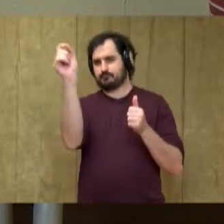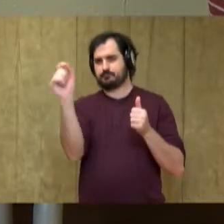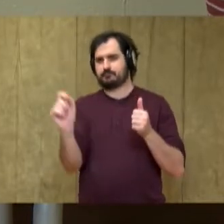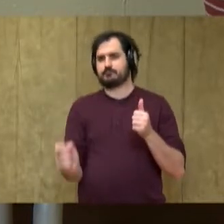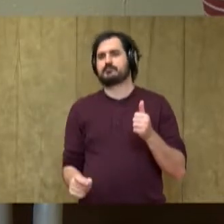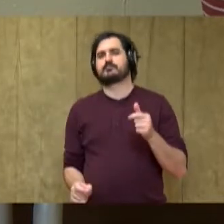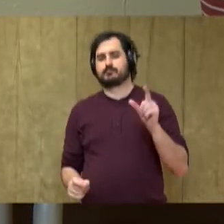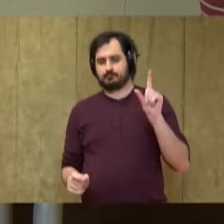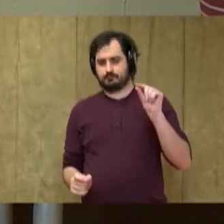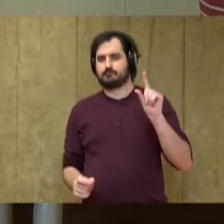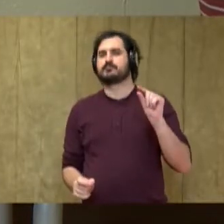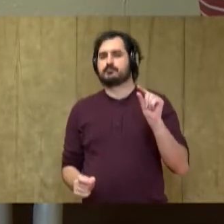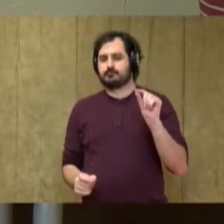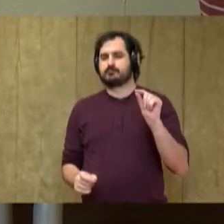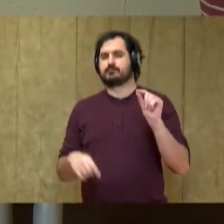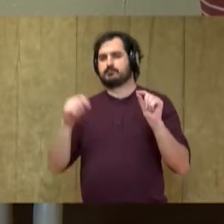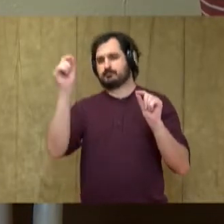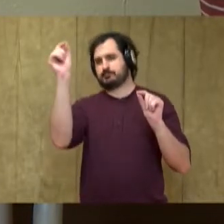20 hundredths,